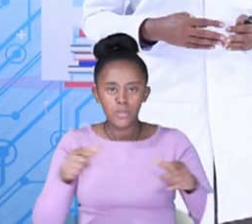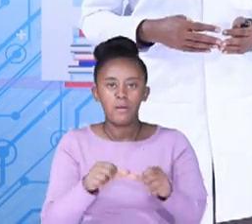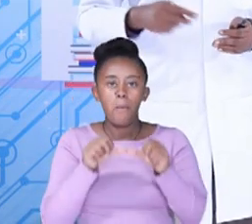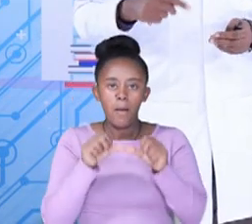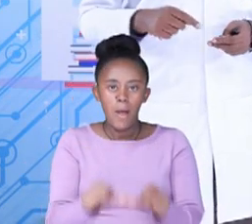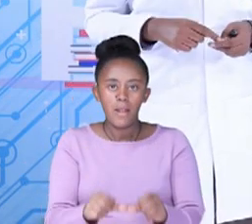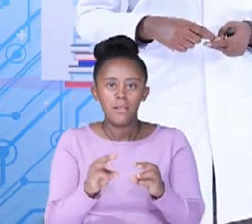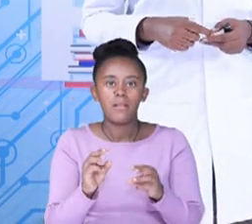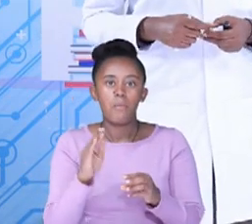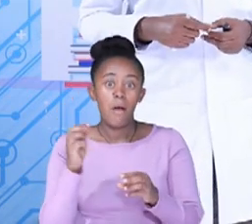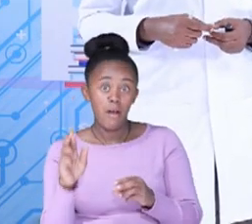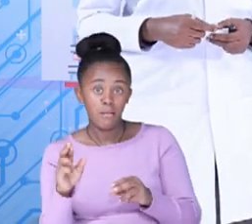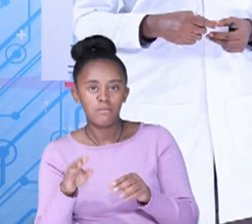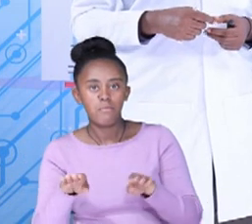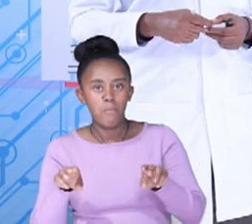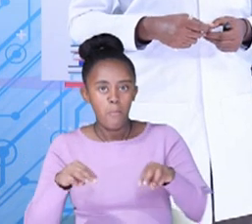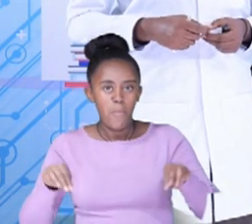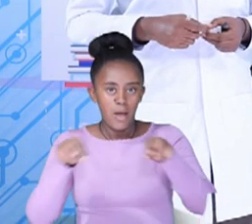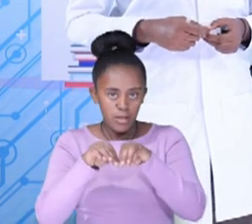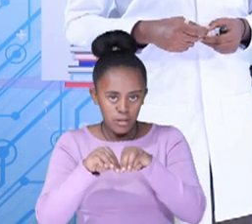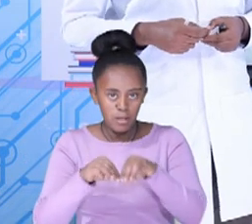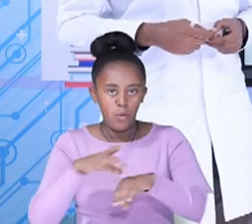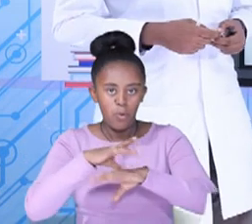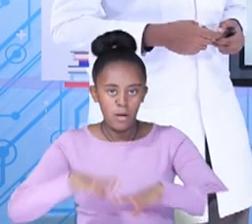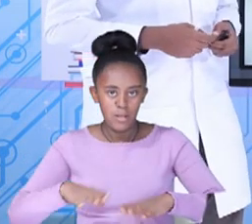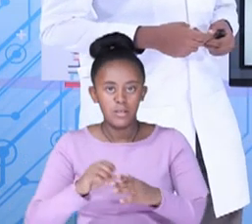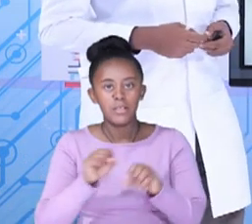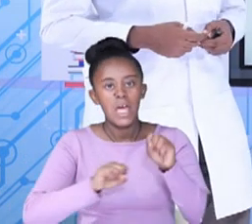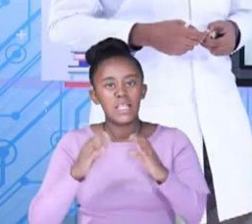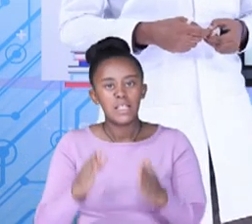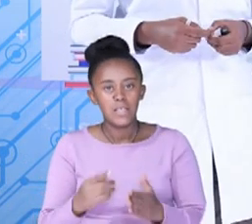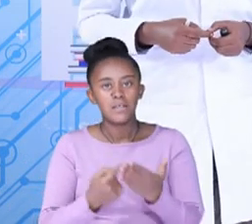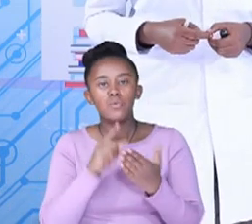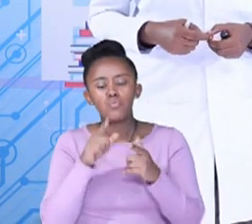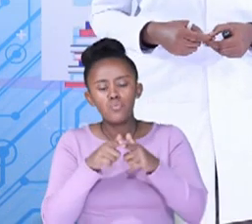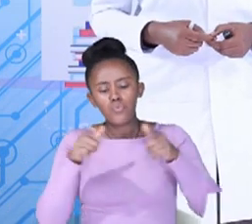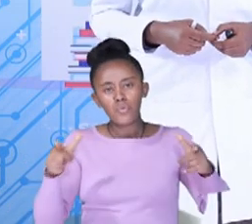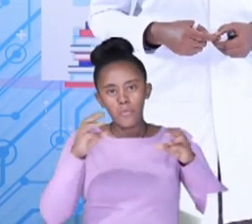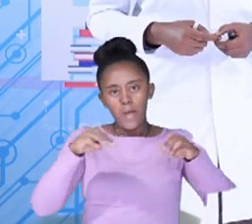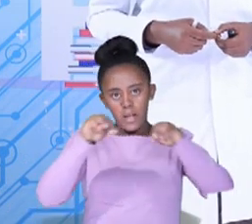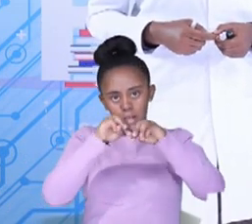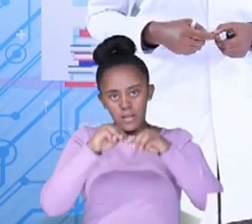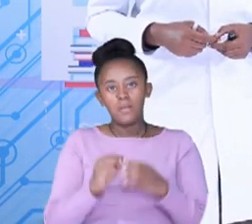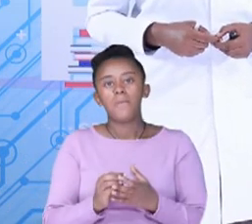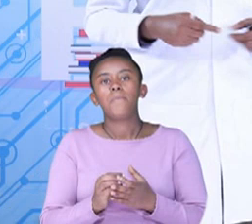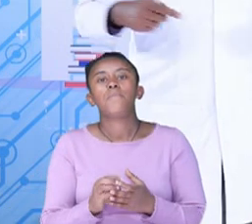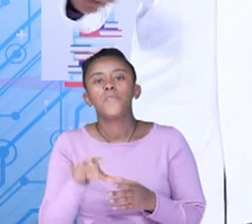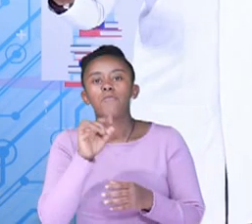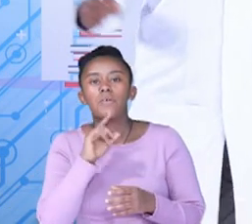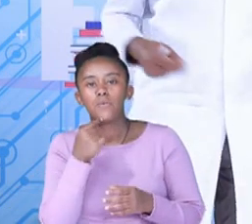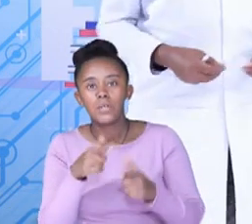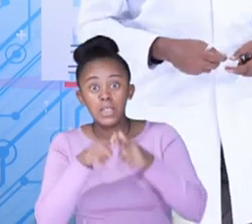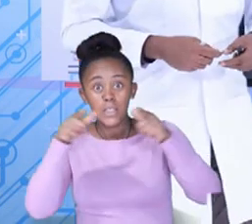bar magnet deep inside our Earth. But lately, scientists try to find this huge magnet, but instead of finding